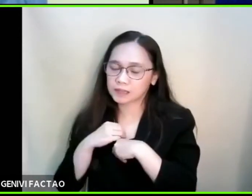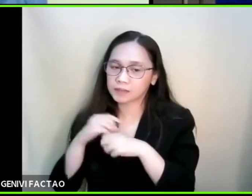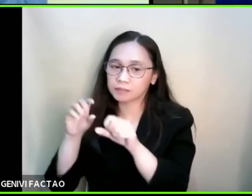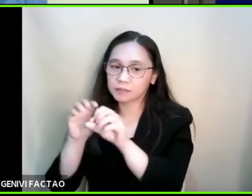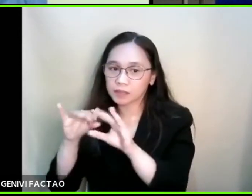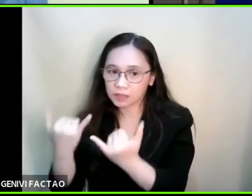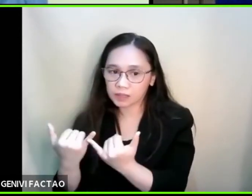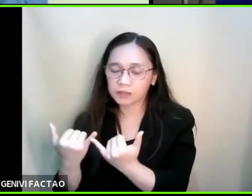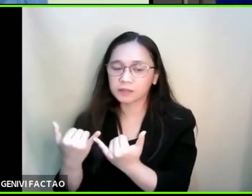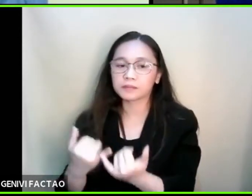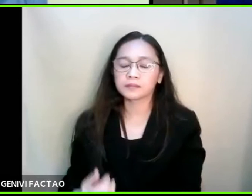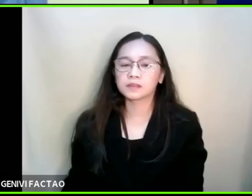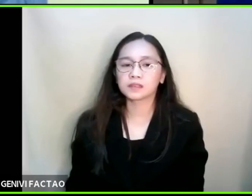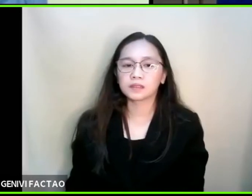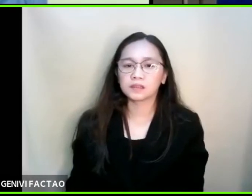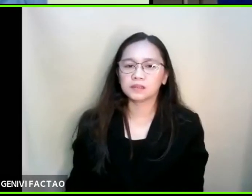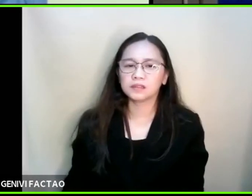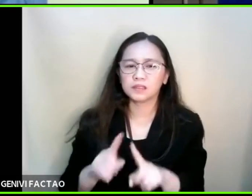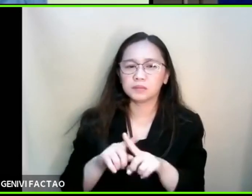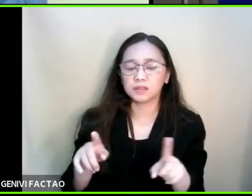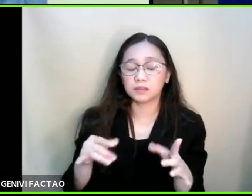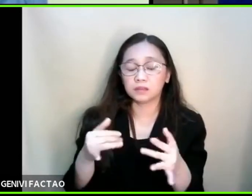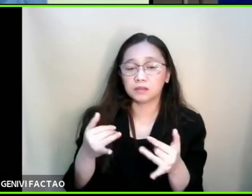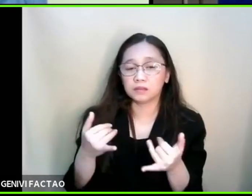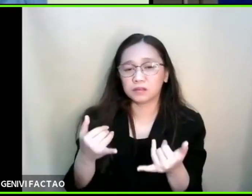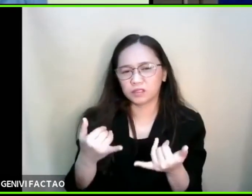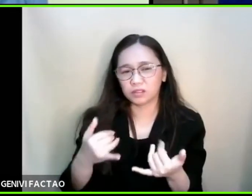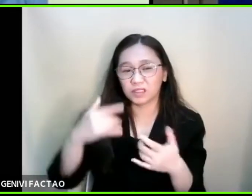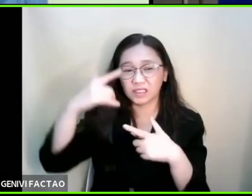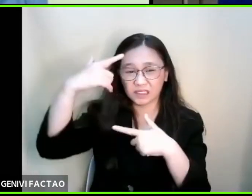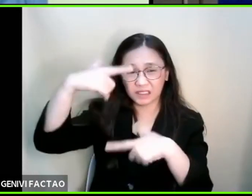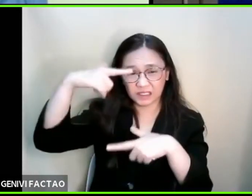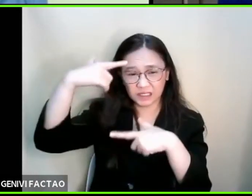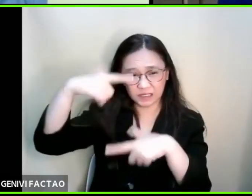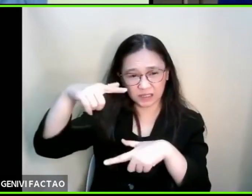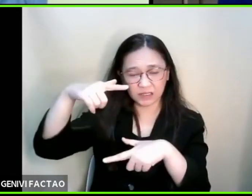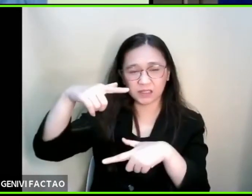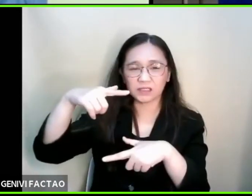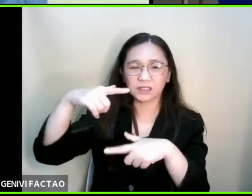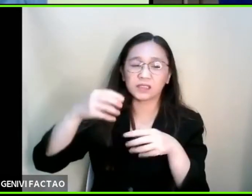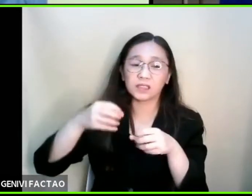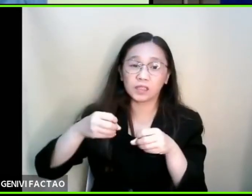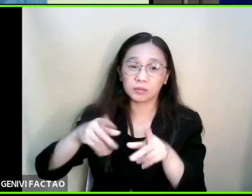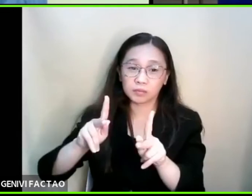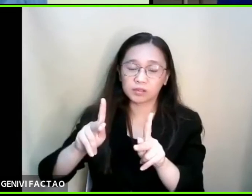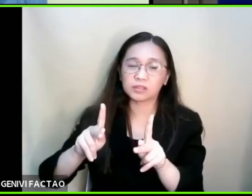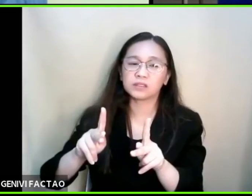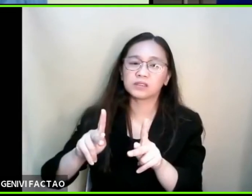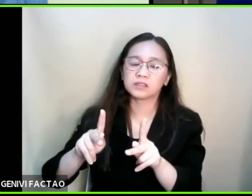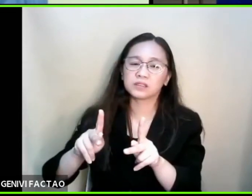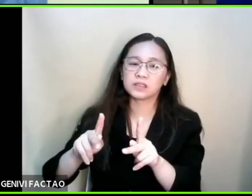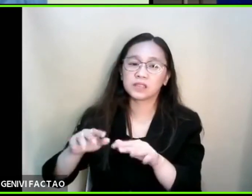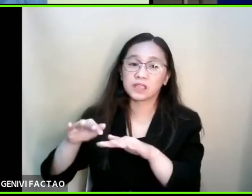So unfortunately at this stage medyo limited talaga yung mga opportunities for our learners,